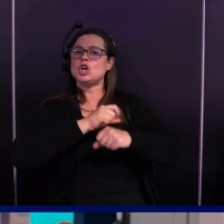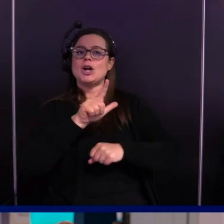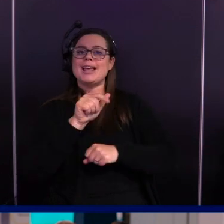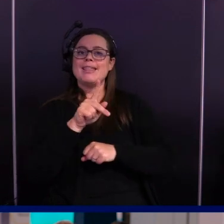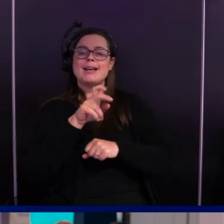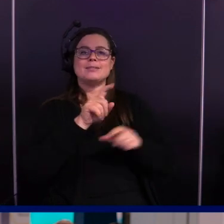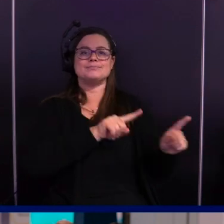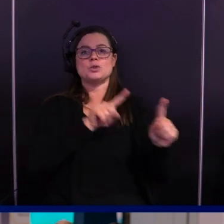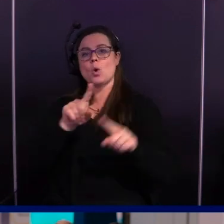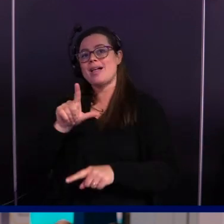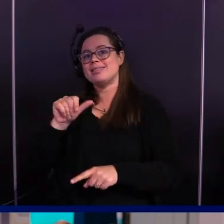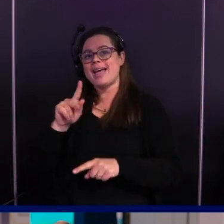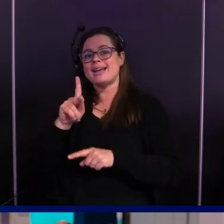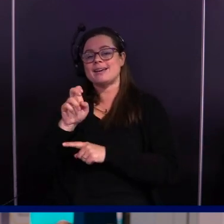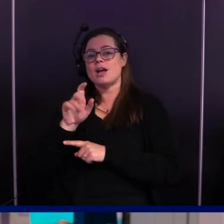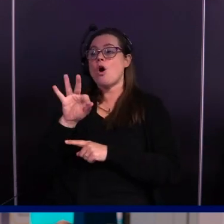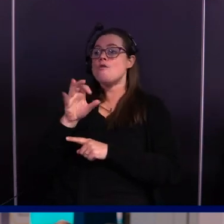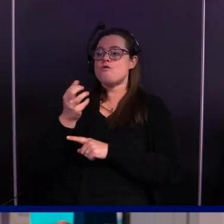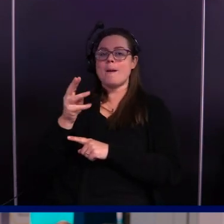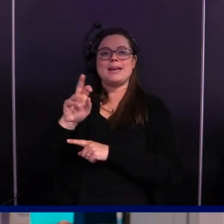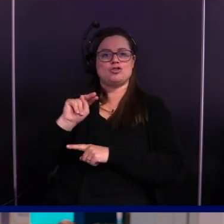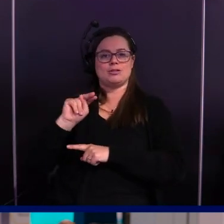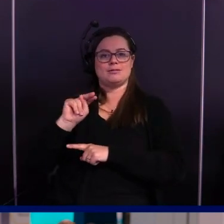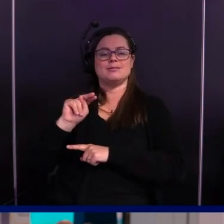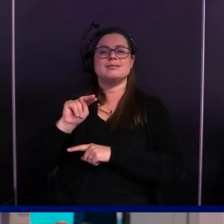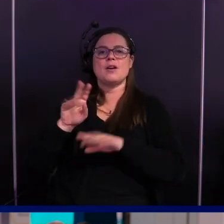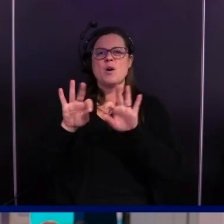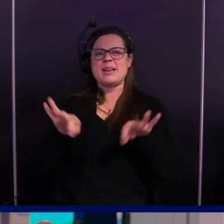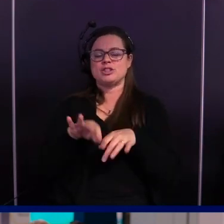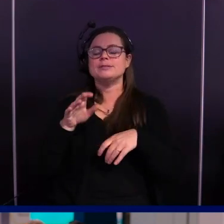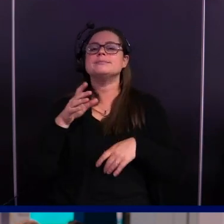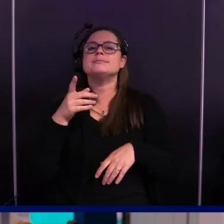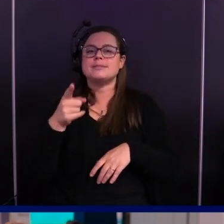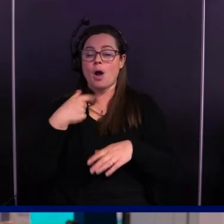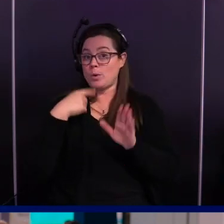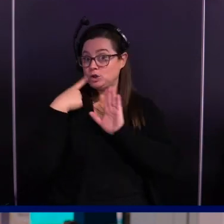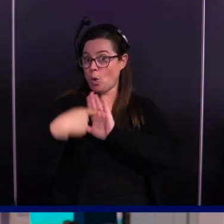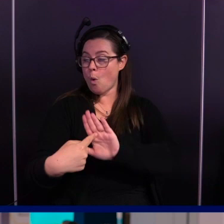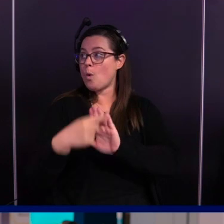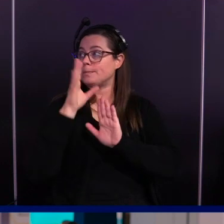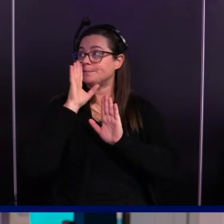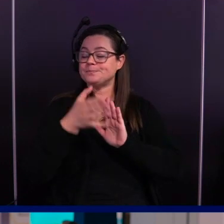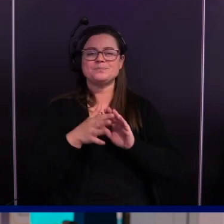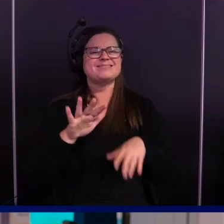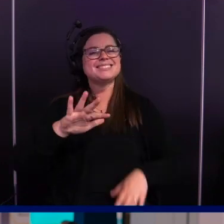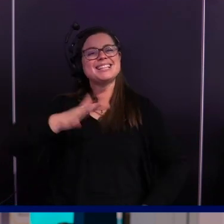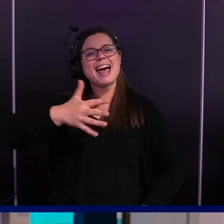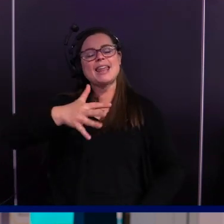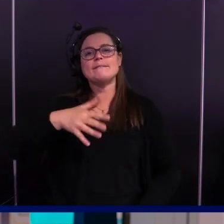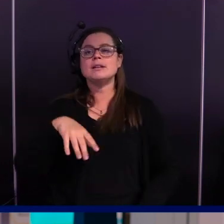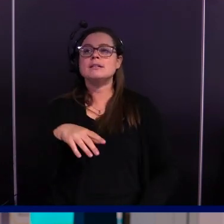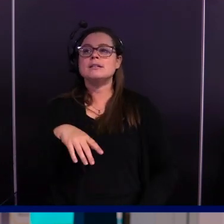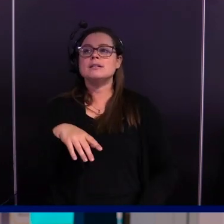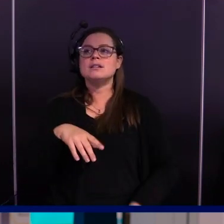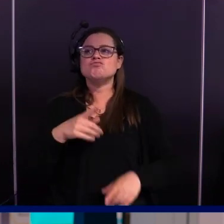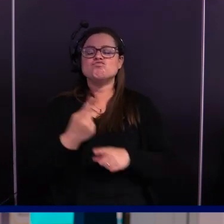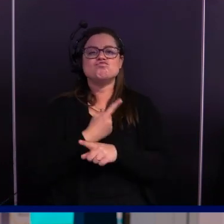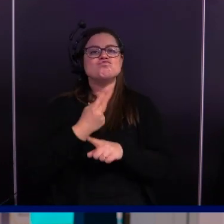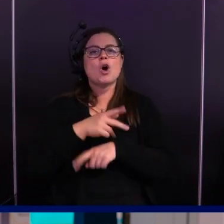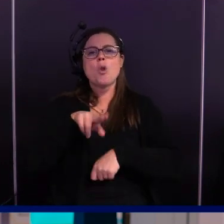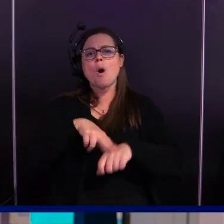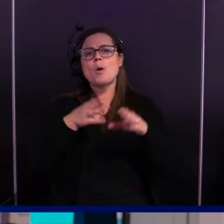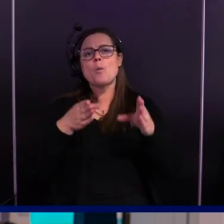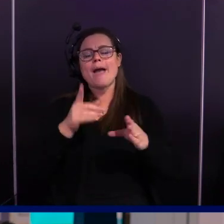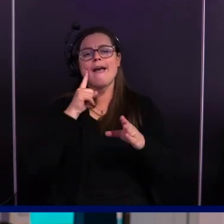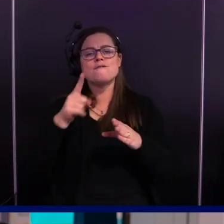have to go to the lake formation console. I'm going to show you that. It's kind of like a normal where you do the relational database, where